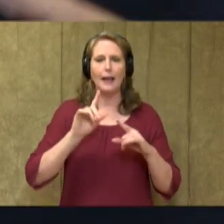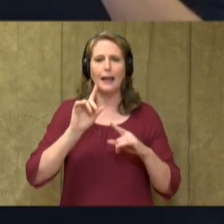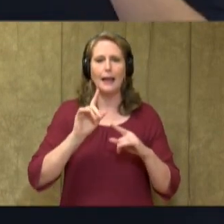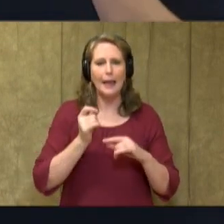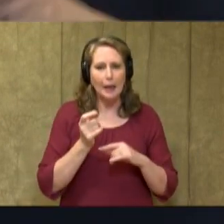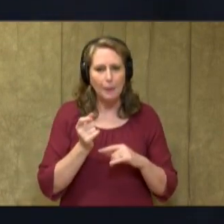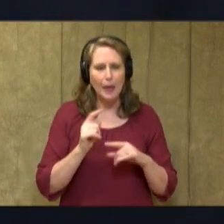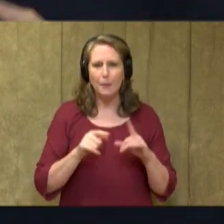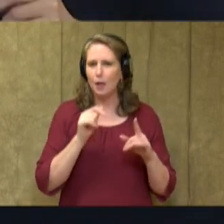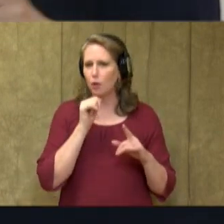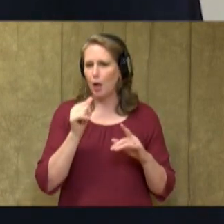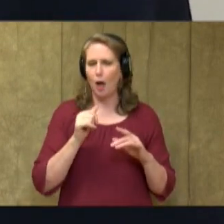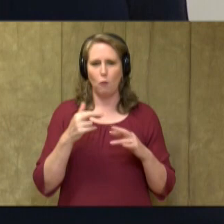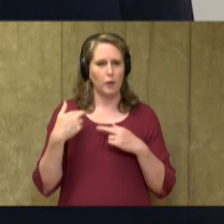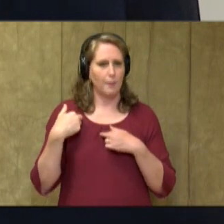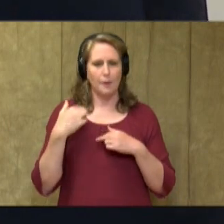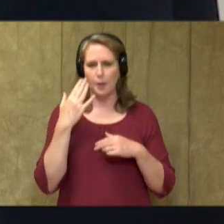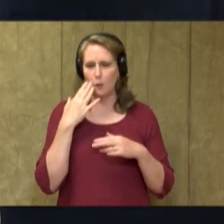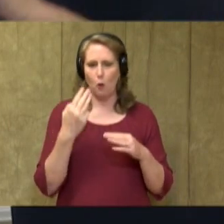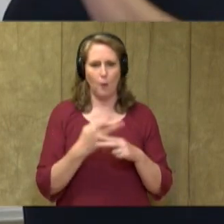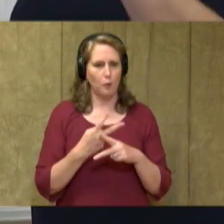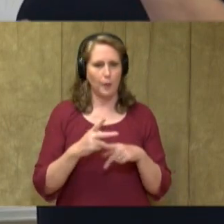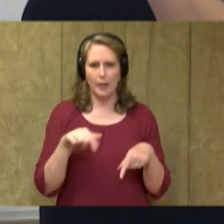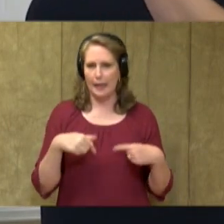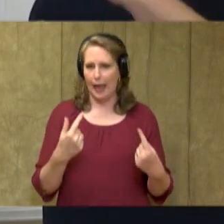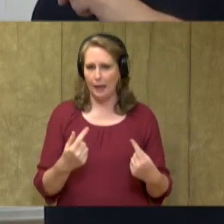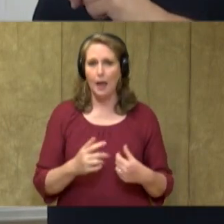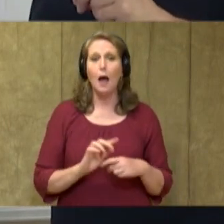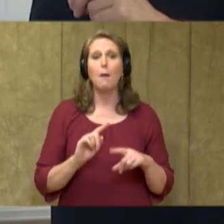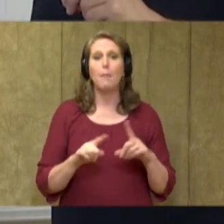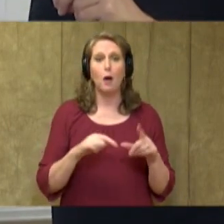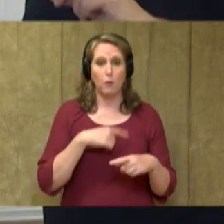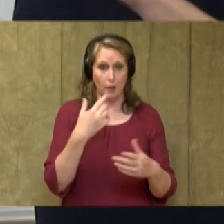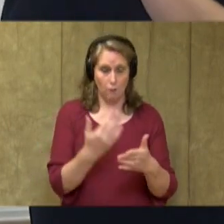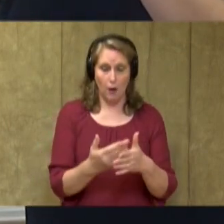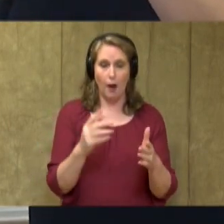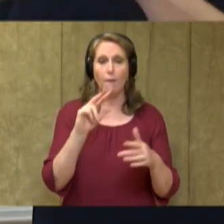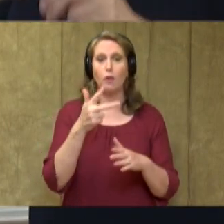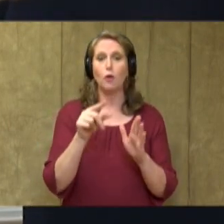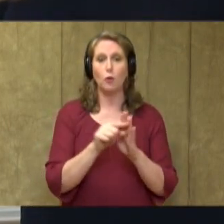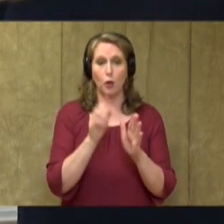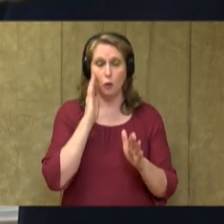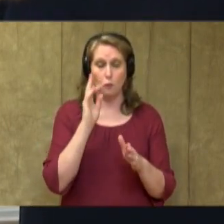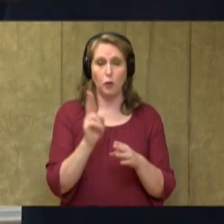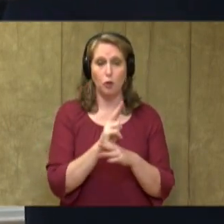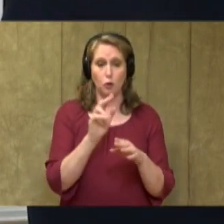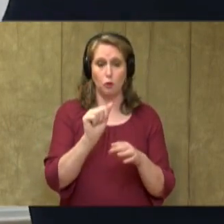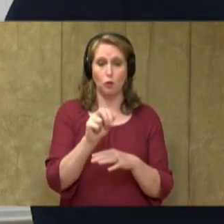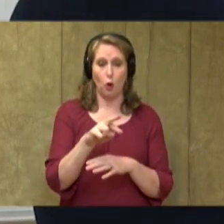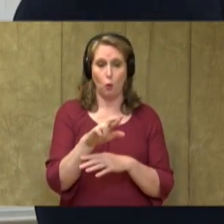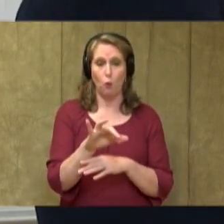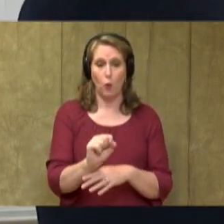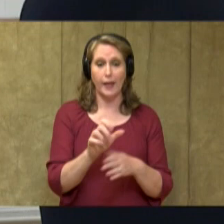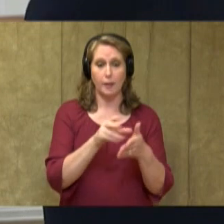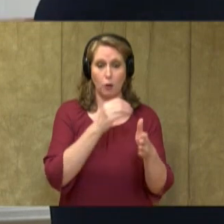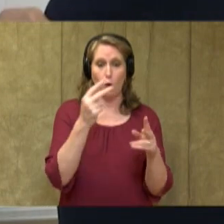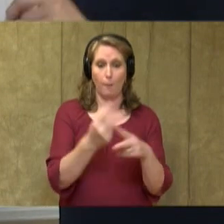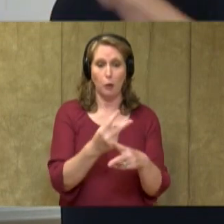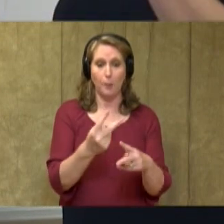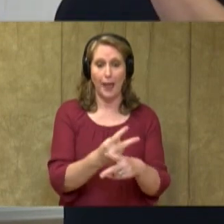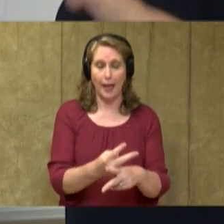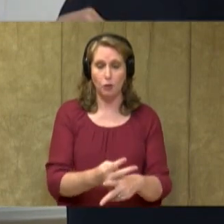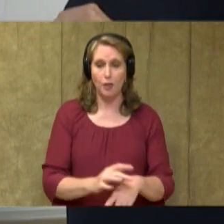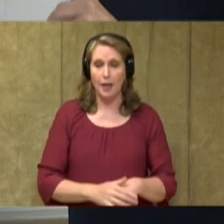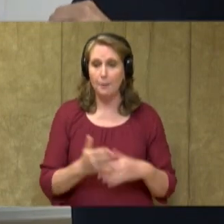but you guys aren't responsible for knowing that in second grade. But when you get to third grade, you will use arrays to do multiplication. So